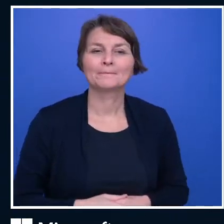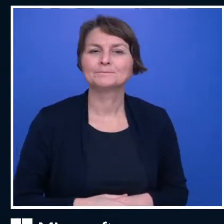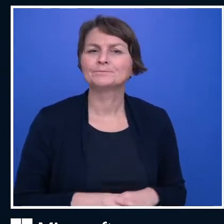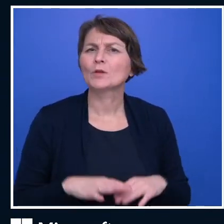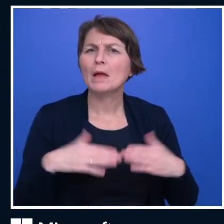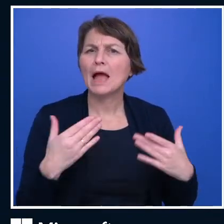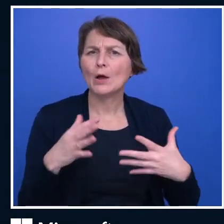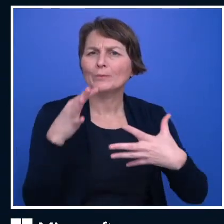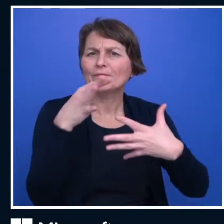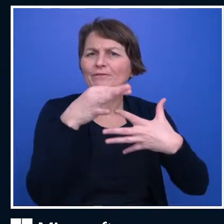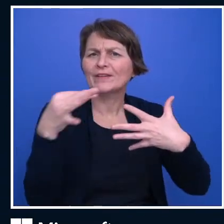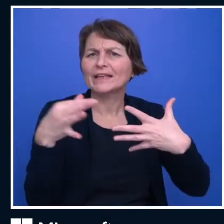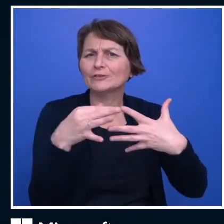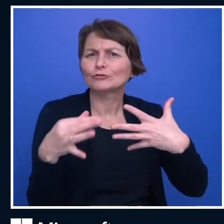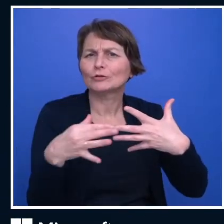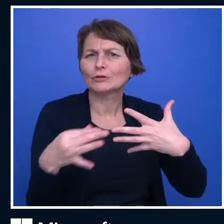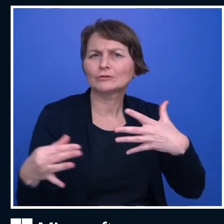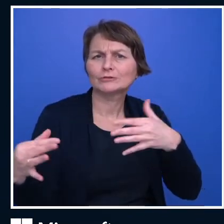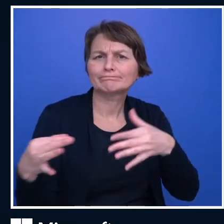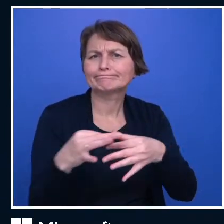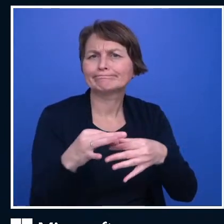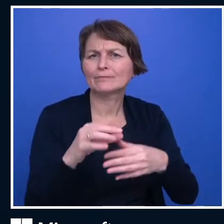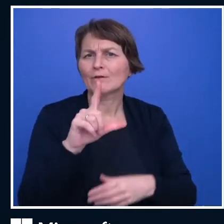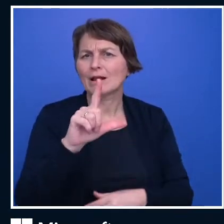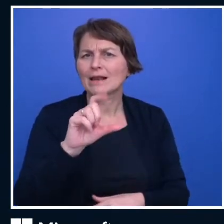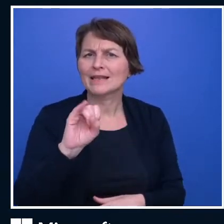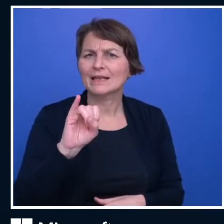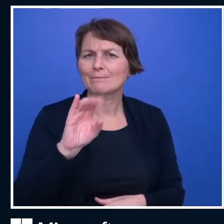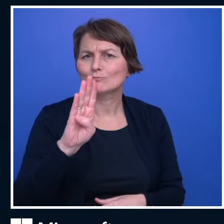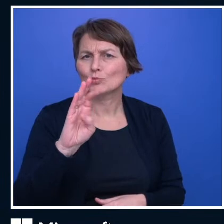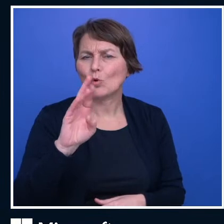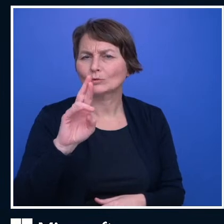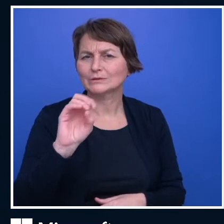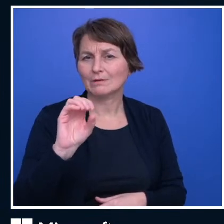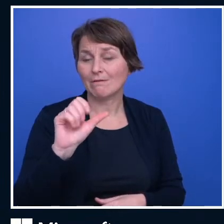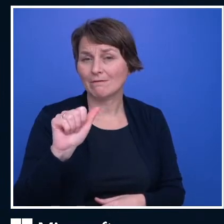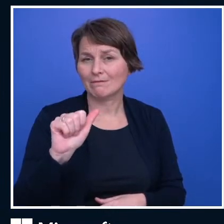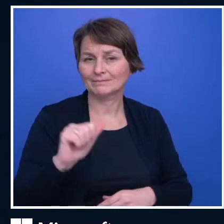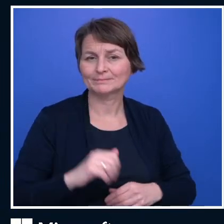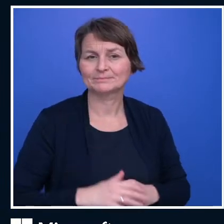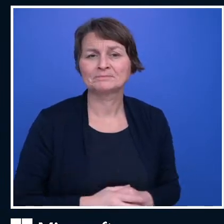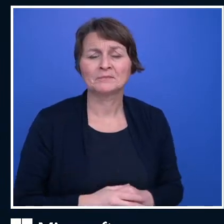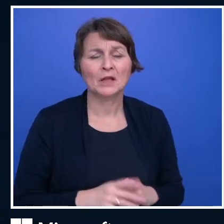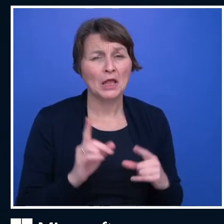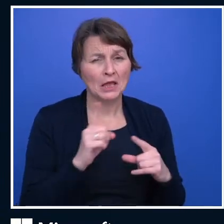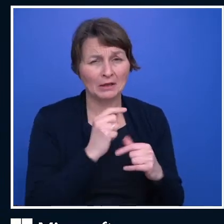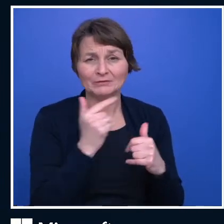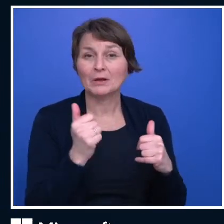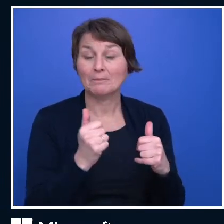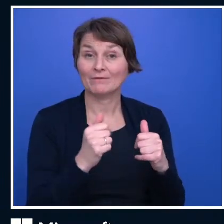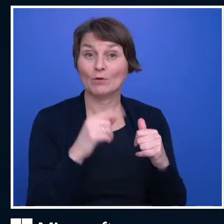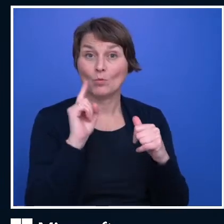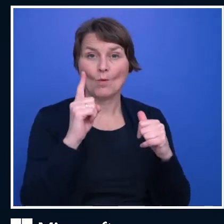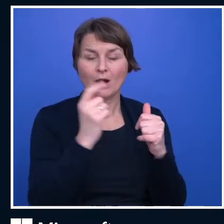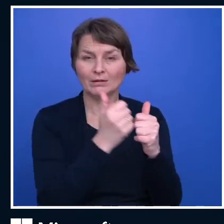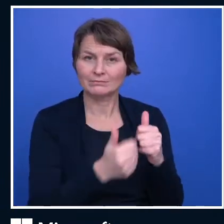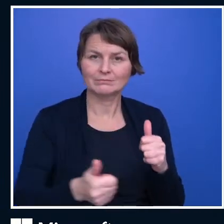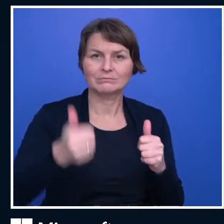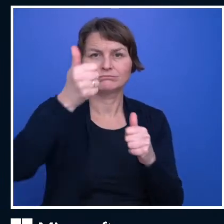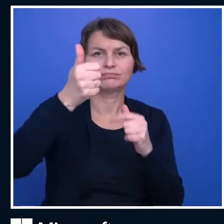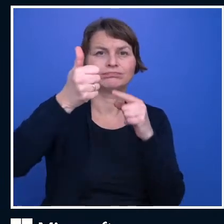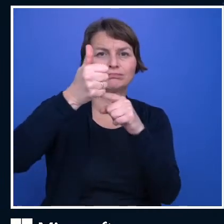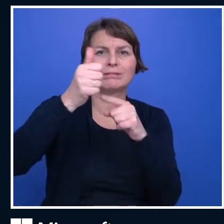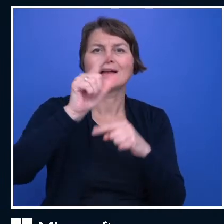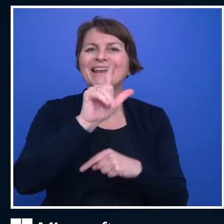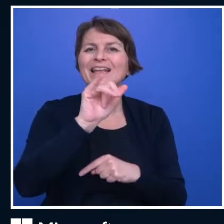have some really important sub libraries out of the main Librosa,